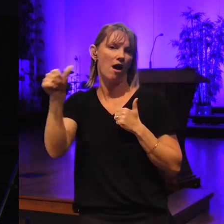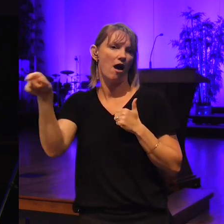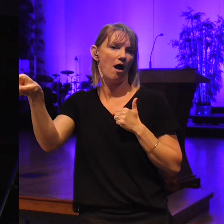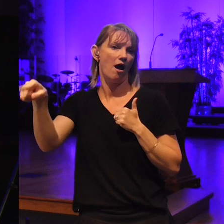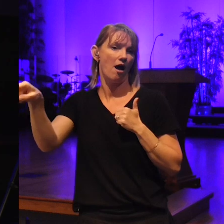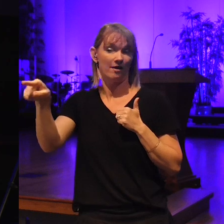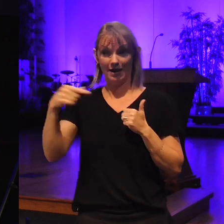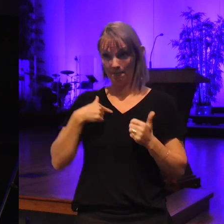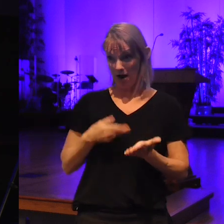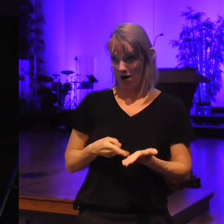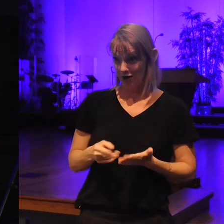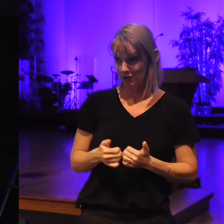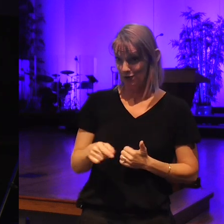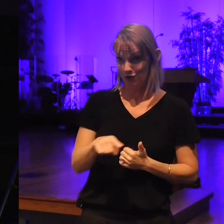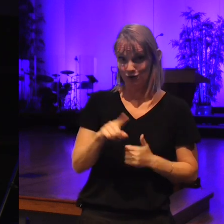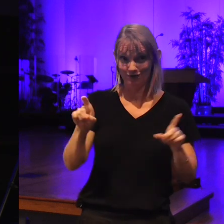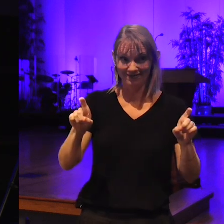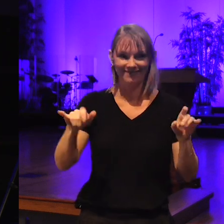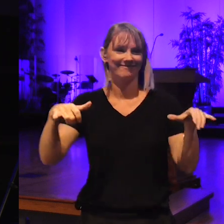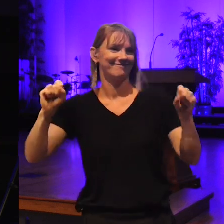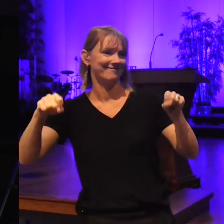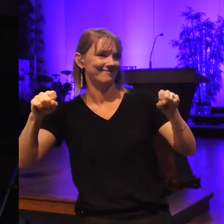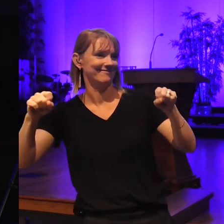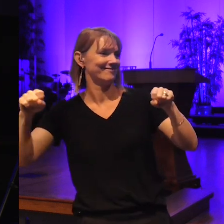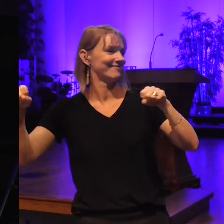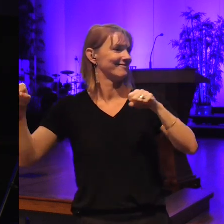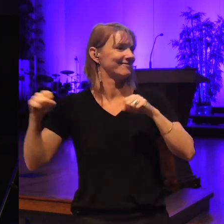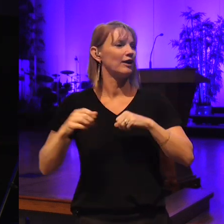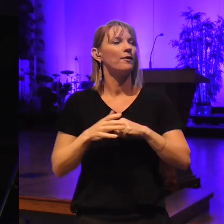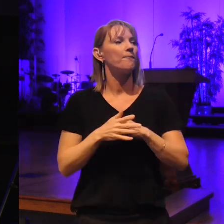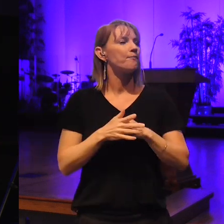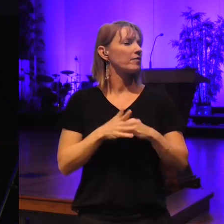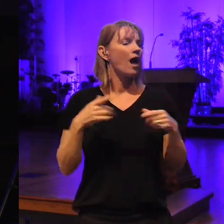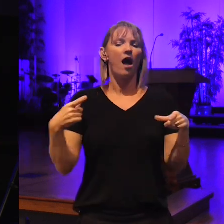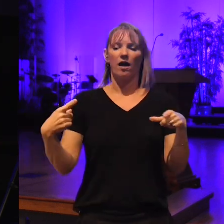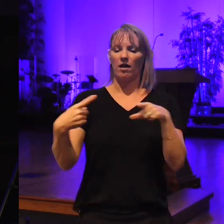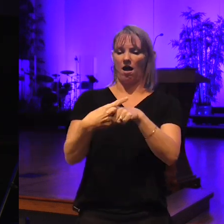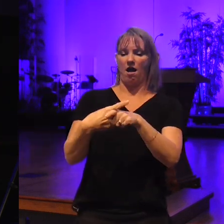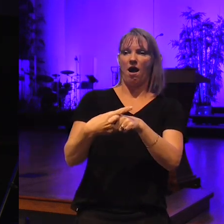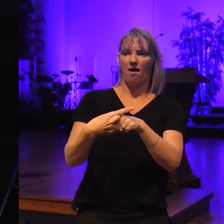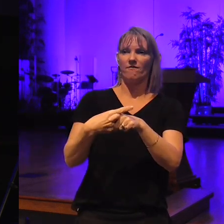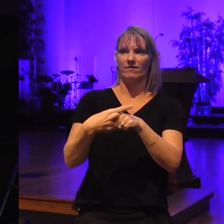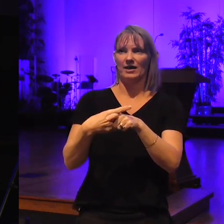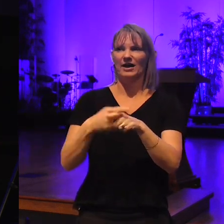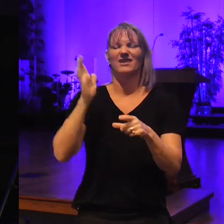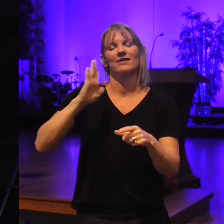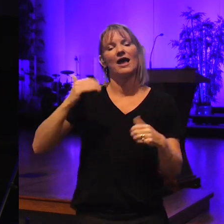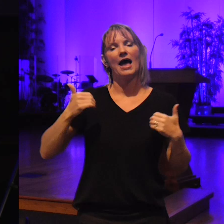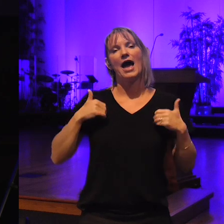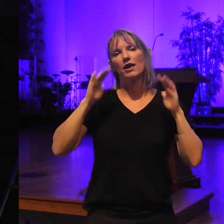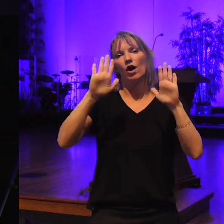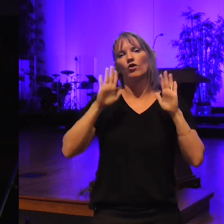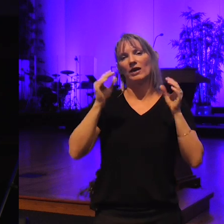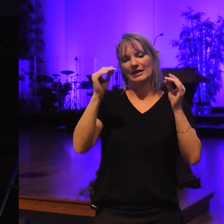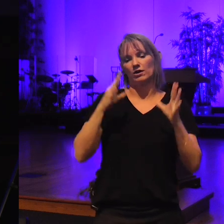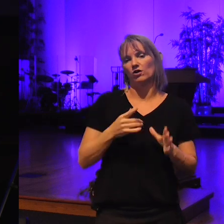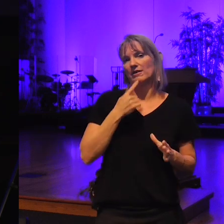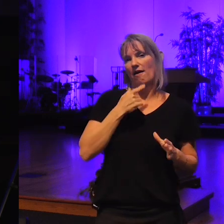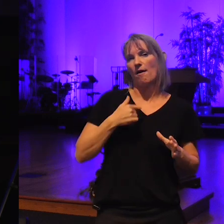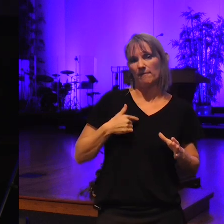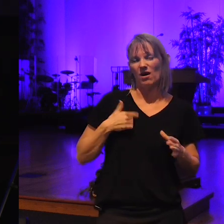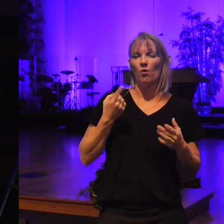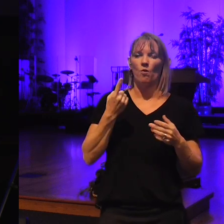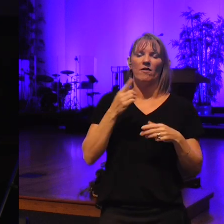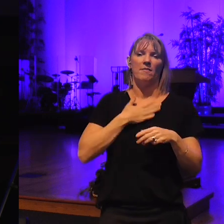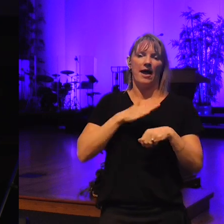Am I being honest with you? Yeah, okay. So conflict, I once had a great teacher say this, one of